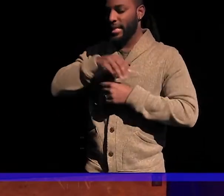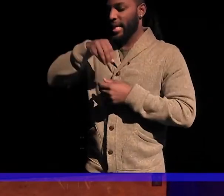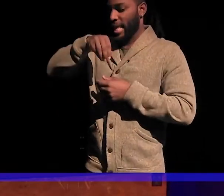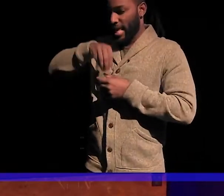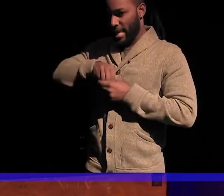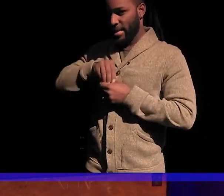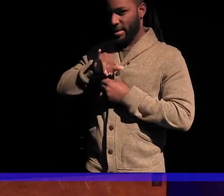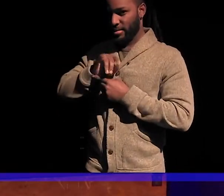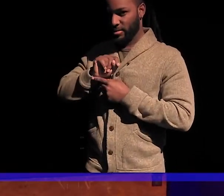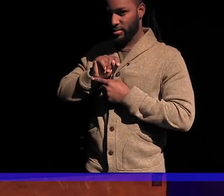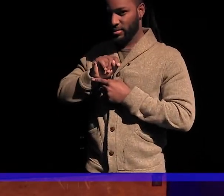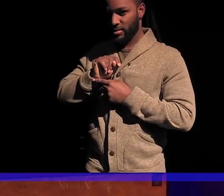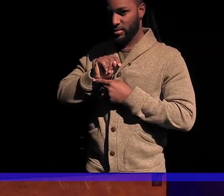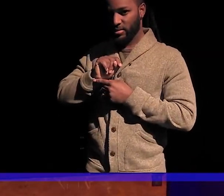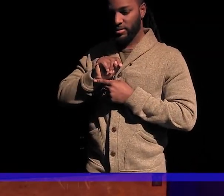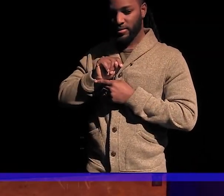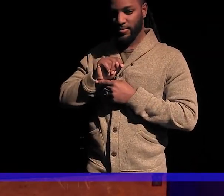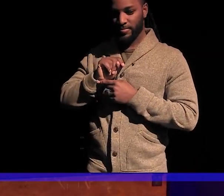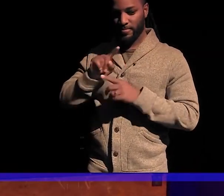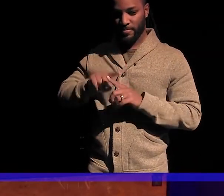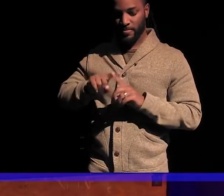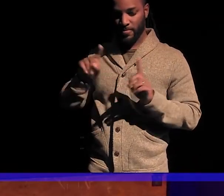in them.